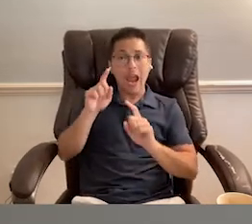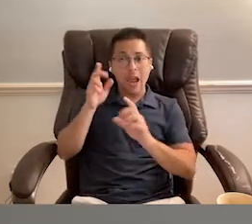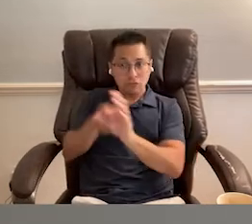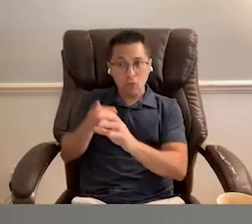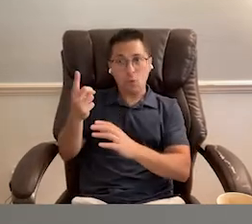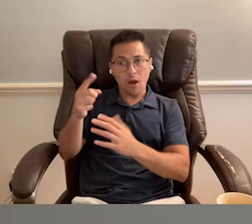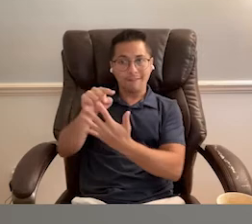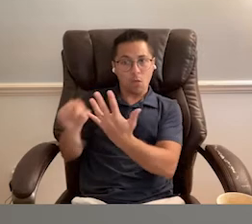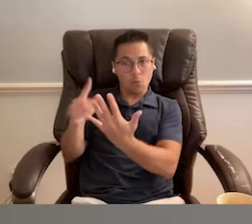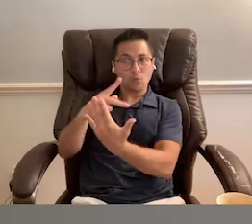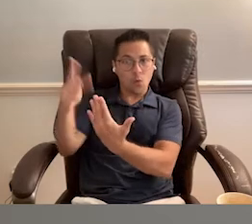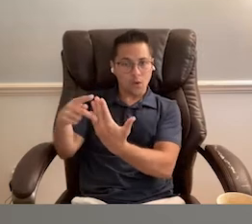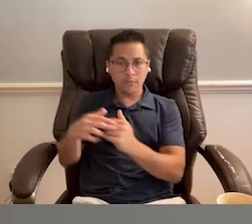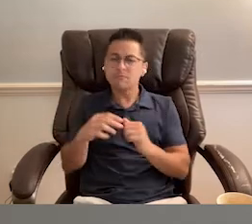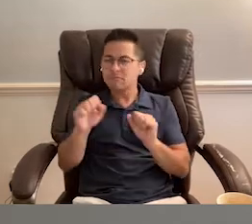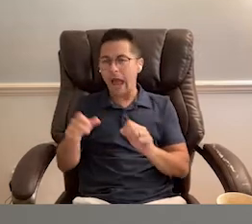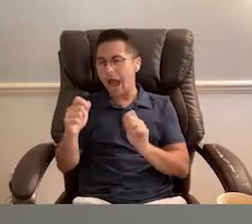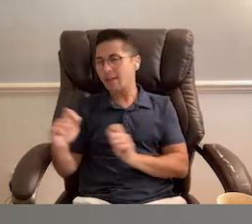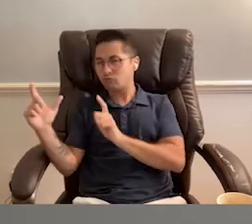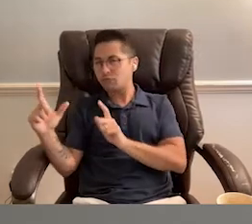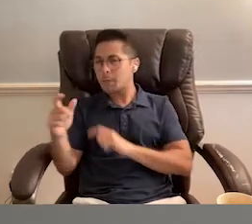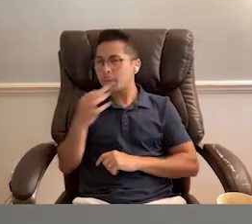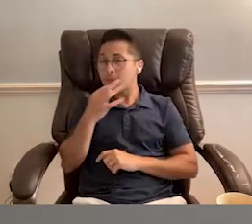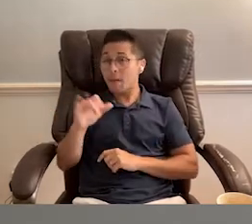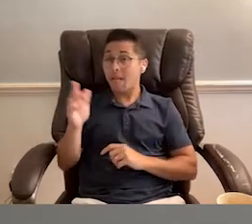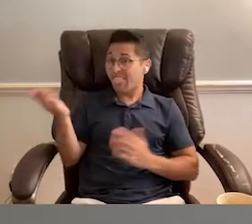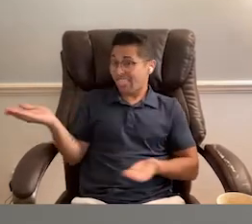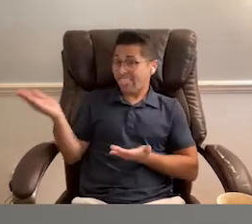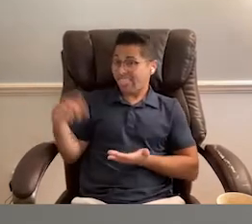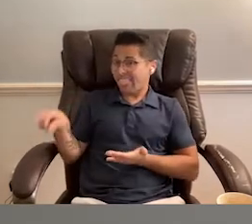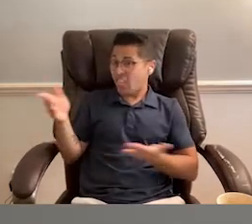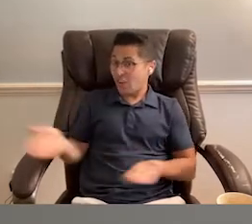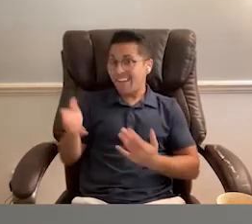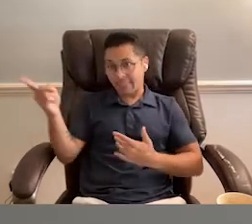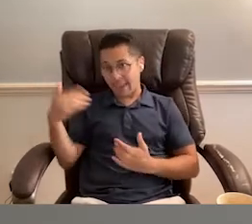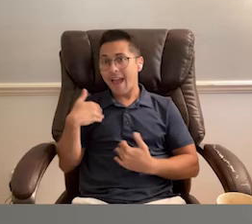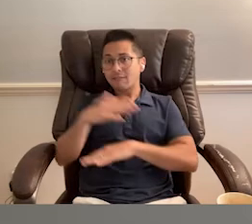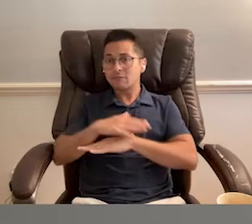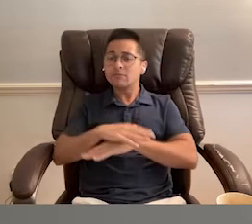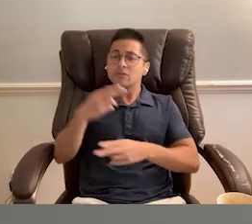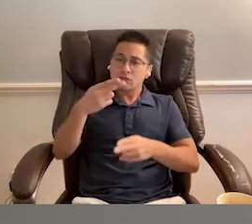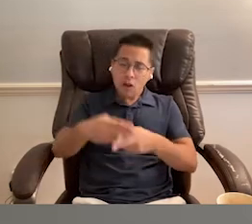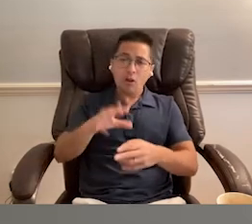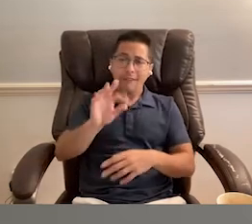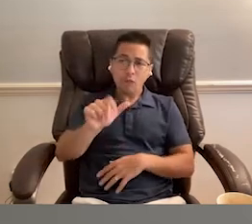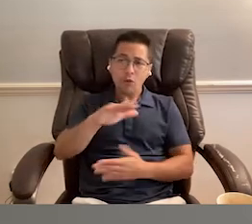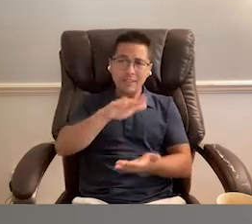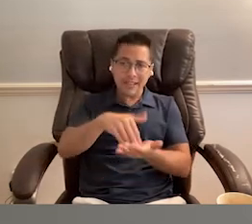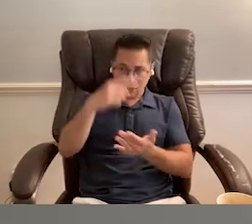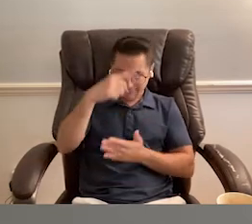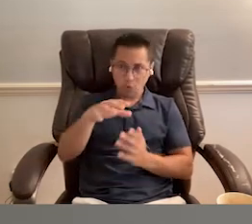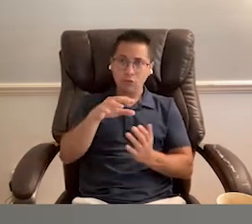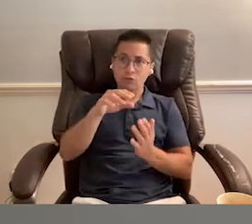those programs. I can pull that up as well, but they're here, they have a table too. It's called the Florida Center for Students with